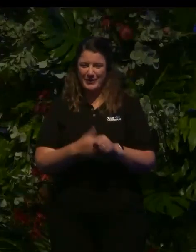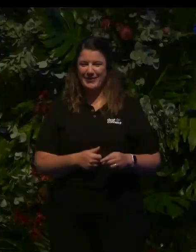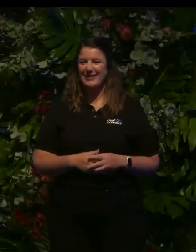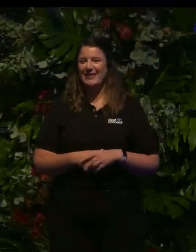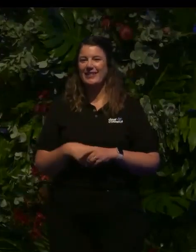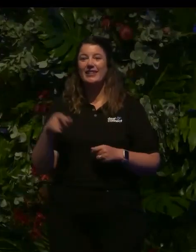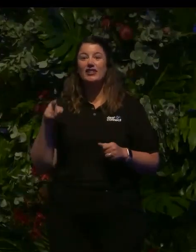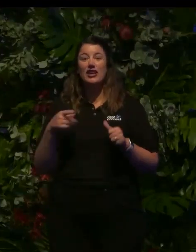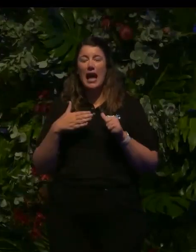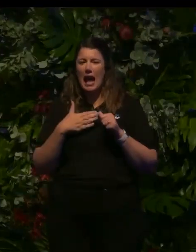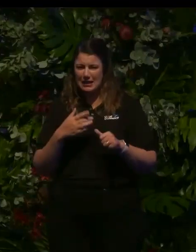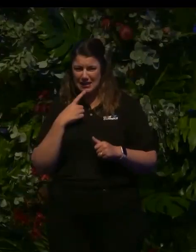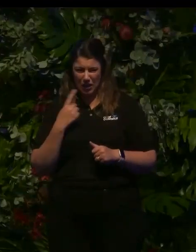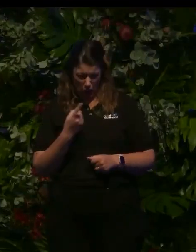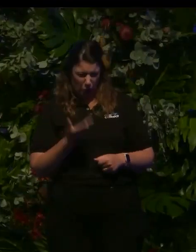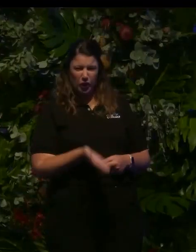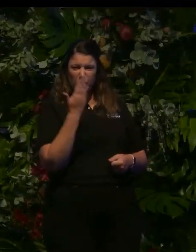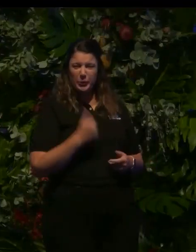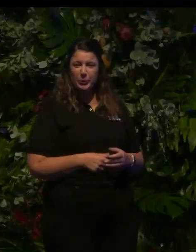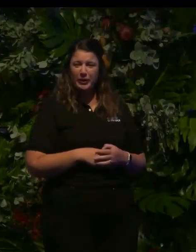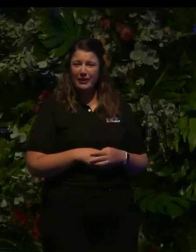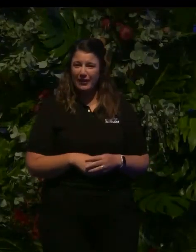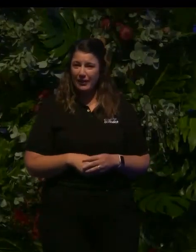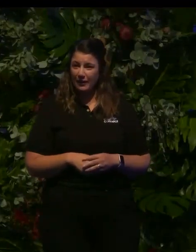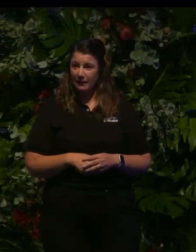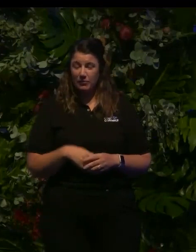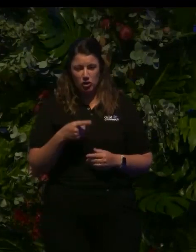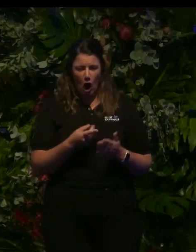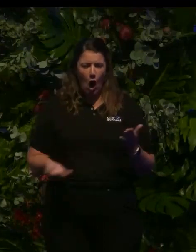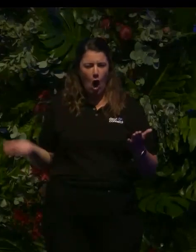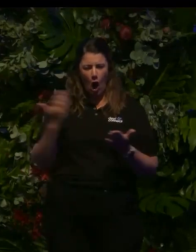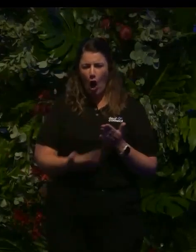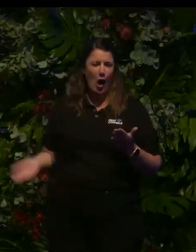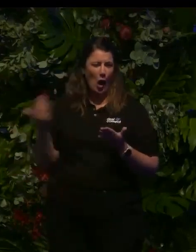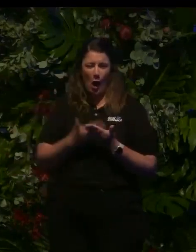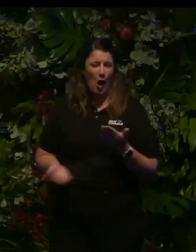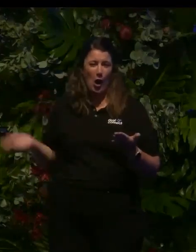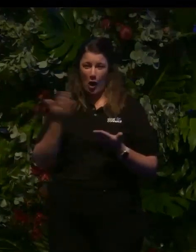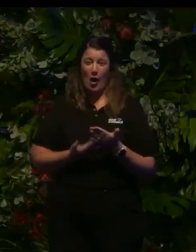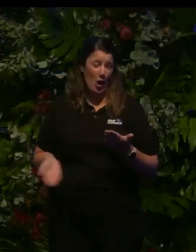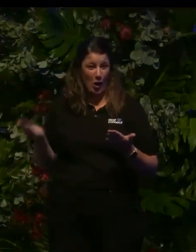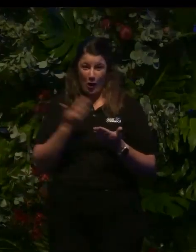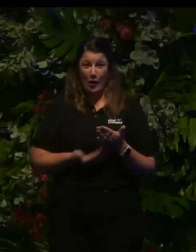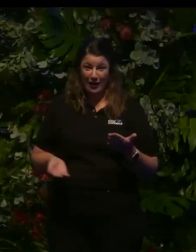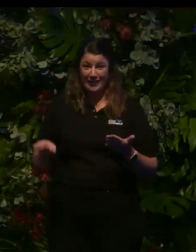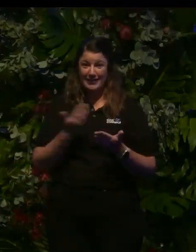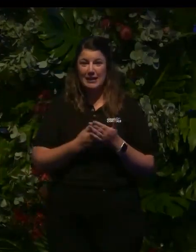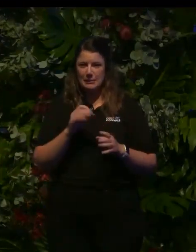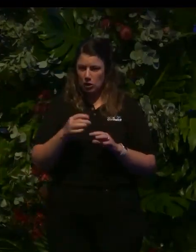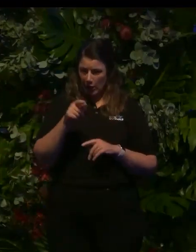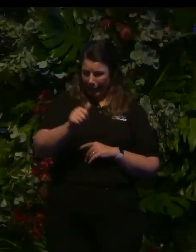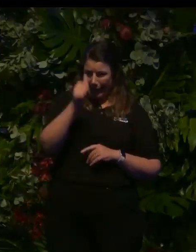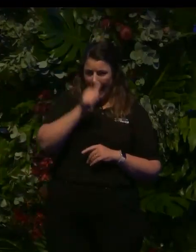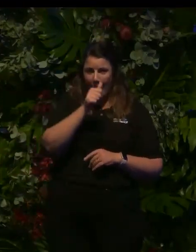But she answered back, and I said, "Who are you? Who are you? Who?" And she went on and on and on. It went beyond what she was supposed to be, and especially in a